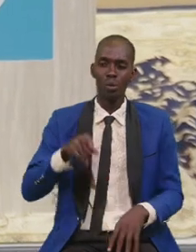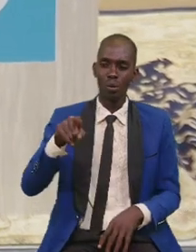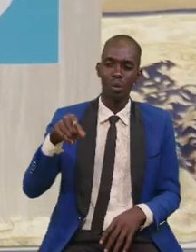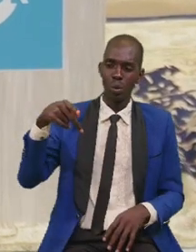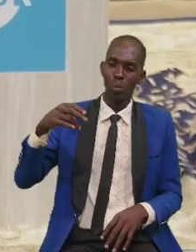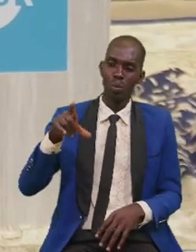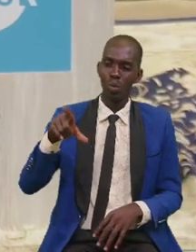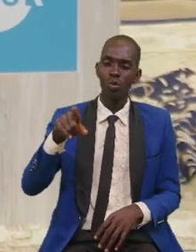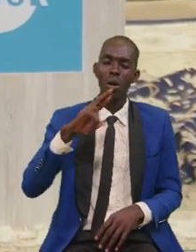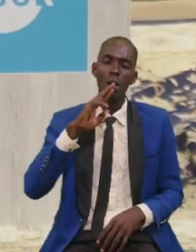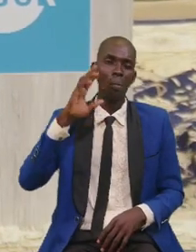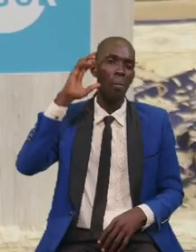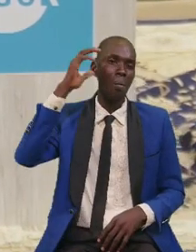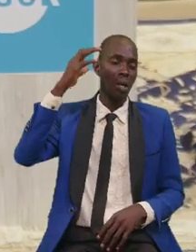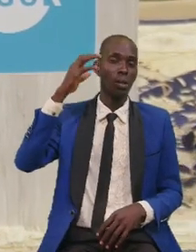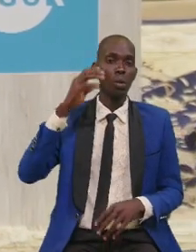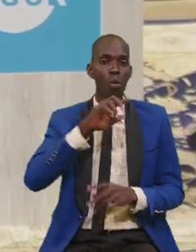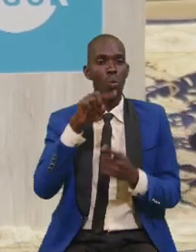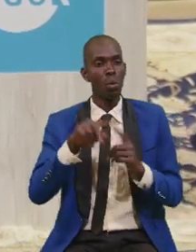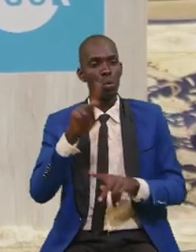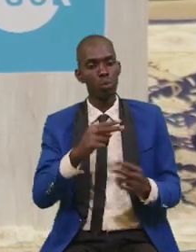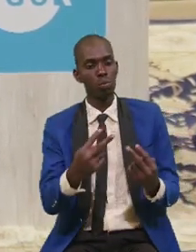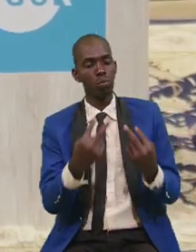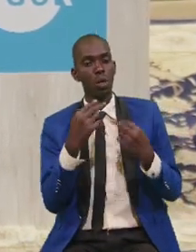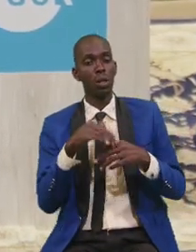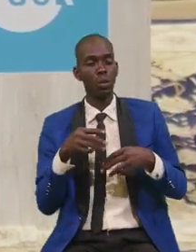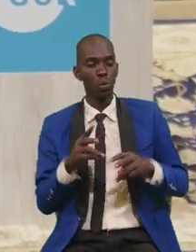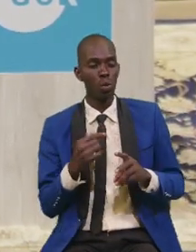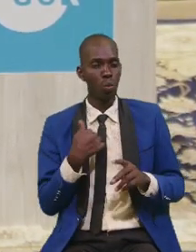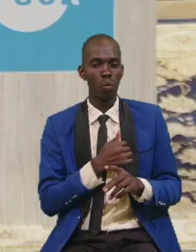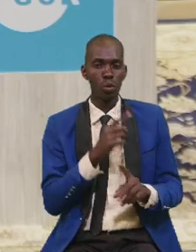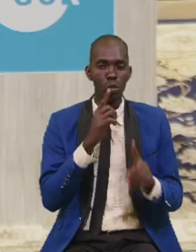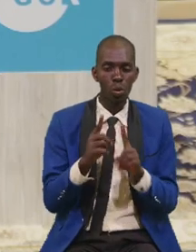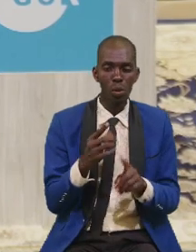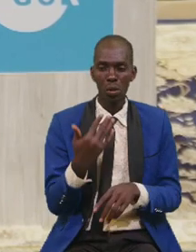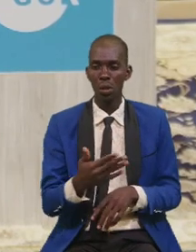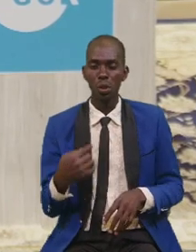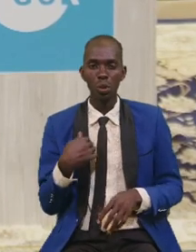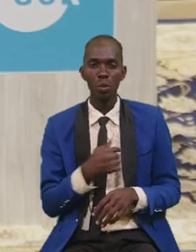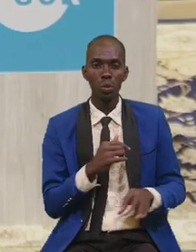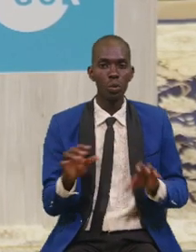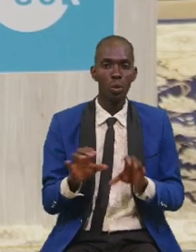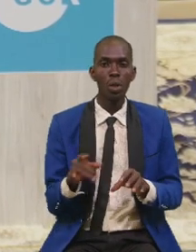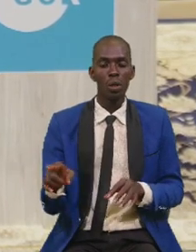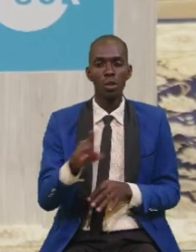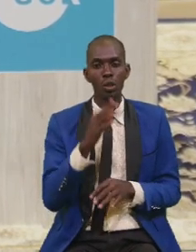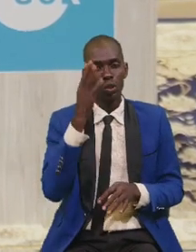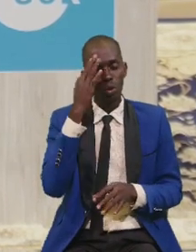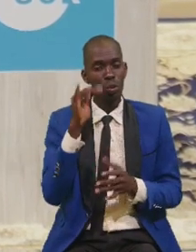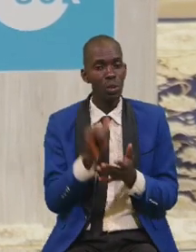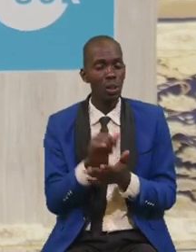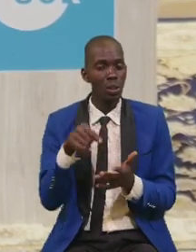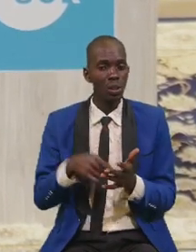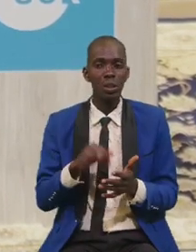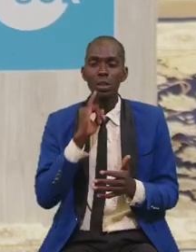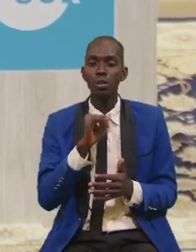act and the places we go and the things we do, and they know that this is not human spirit, this